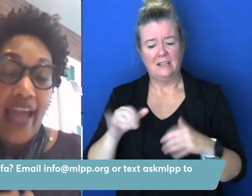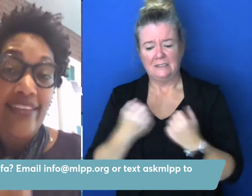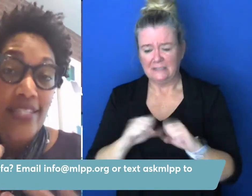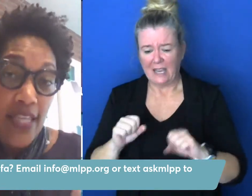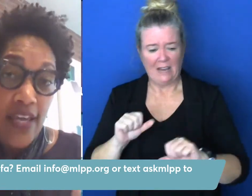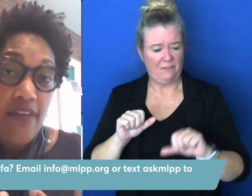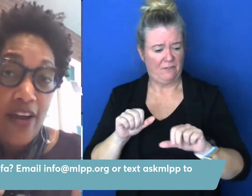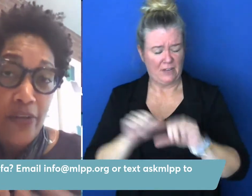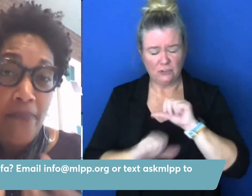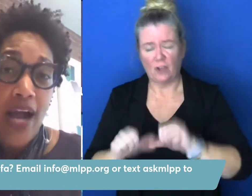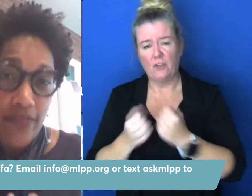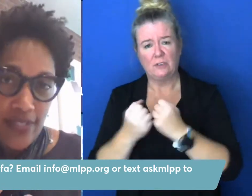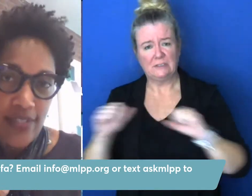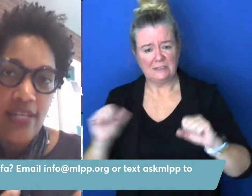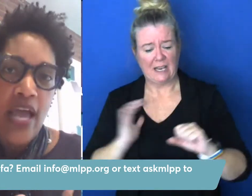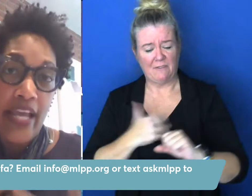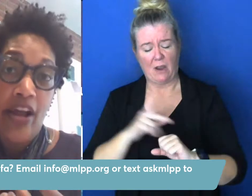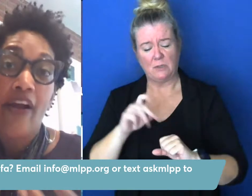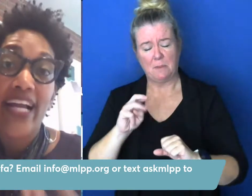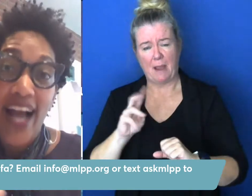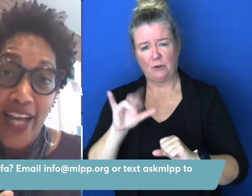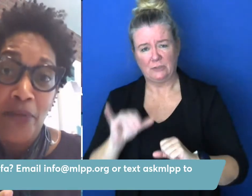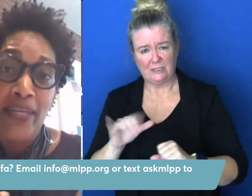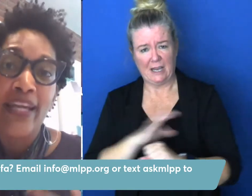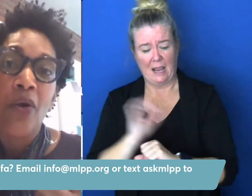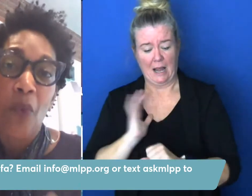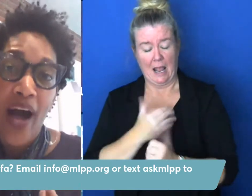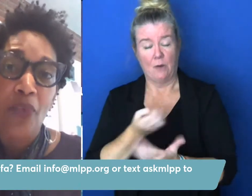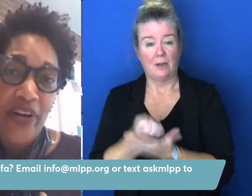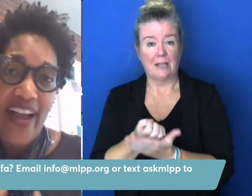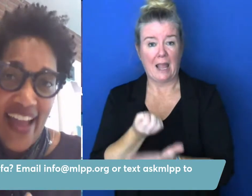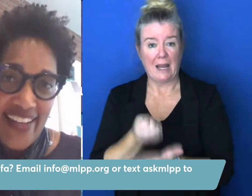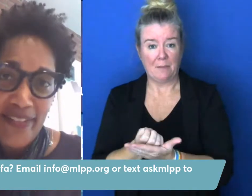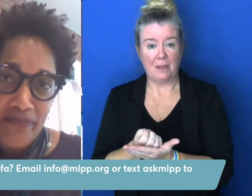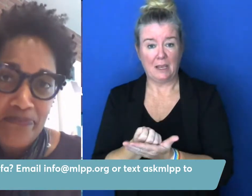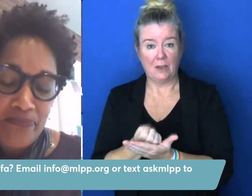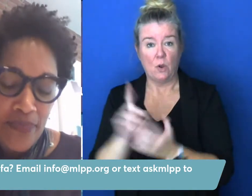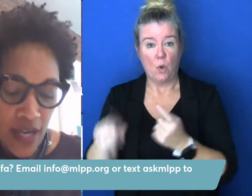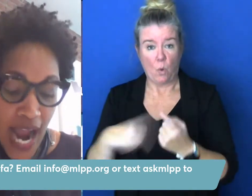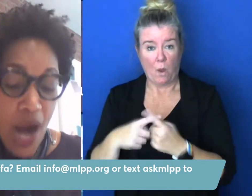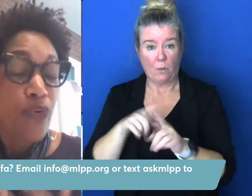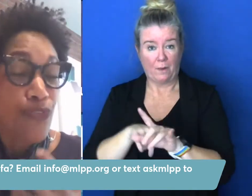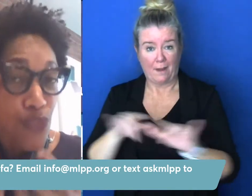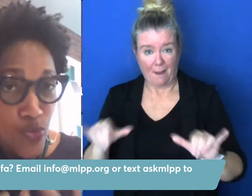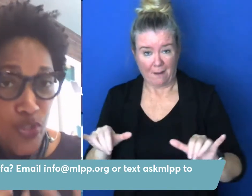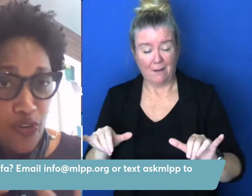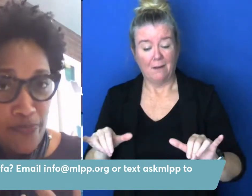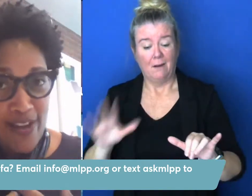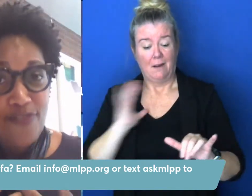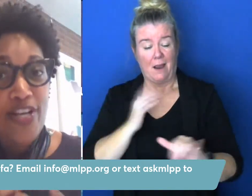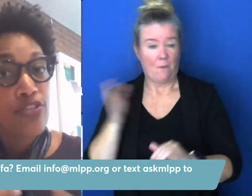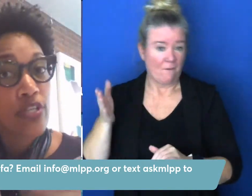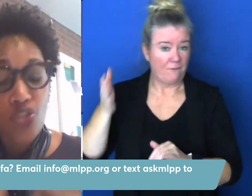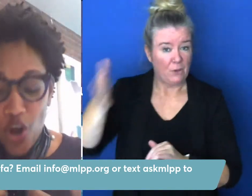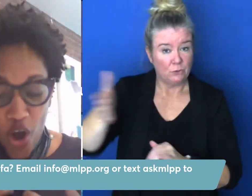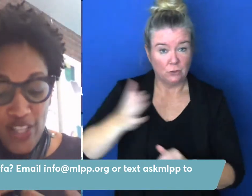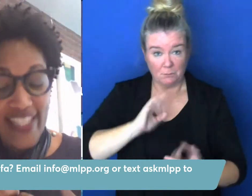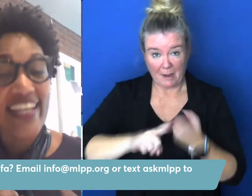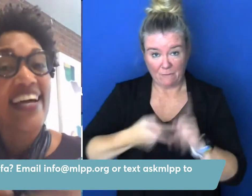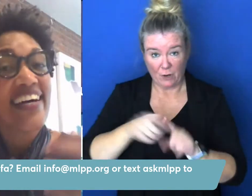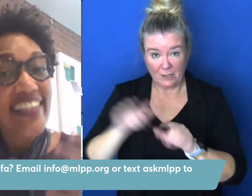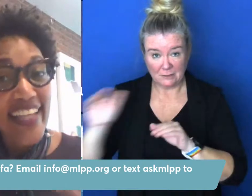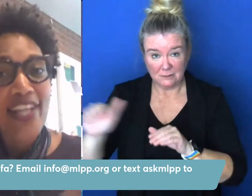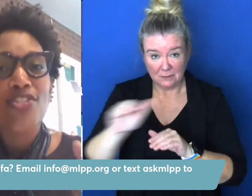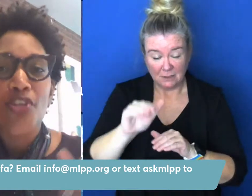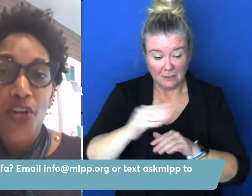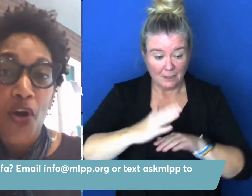other, and save our democracy and our economy while we're at it. Our future, my friends, is